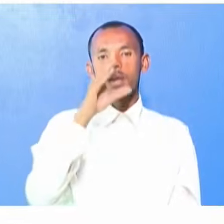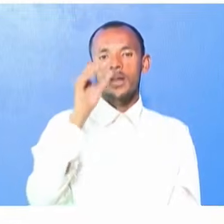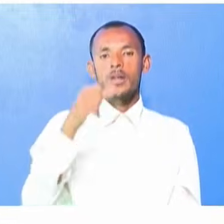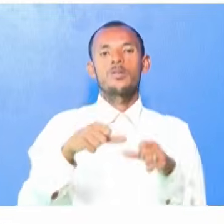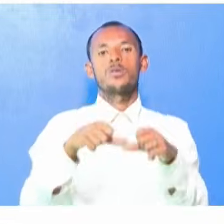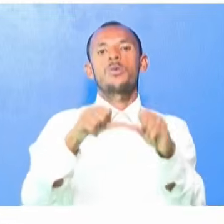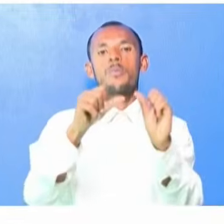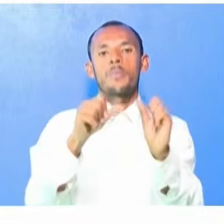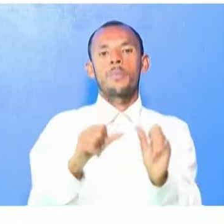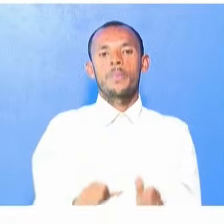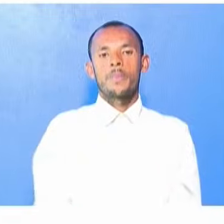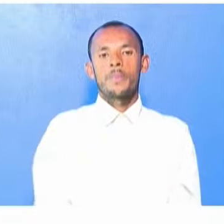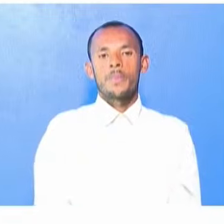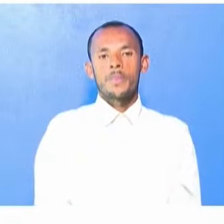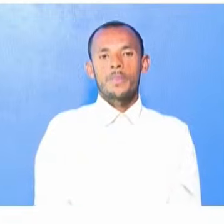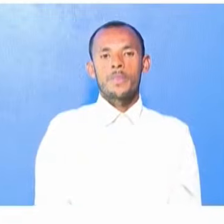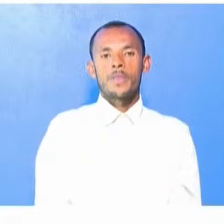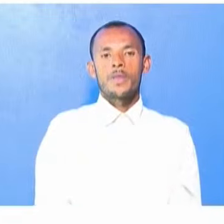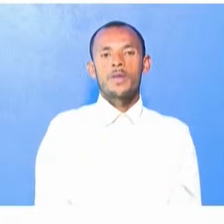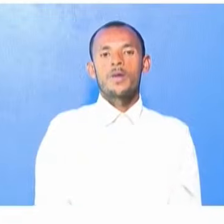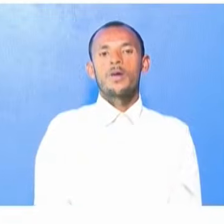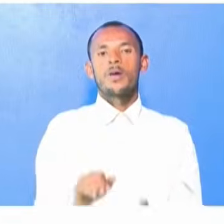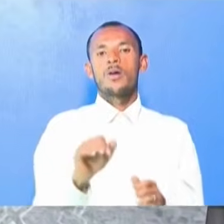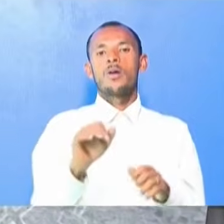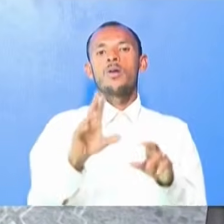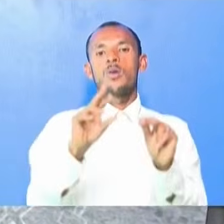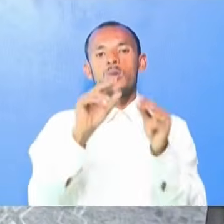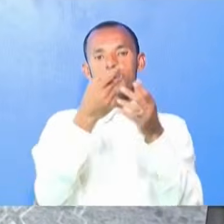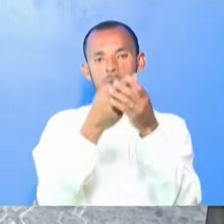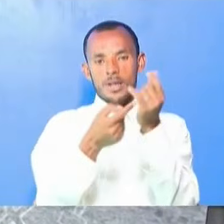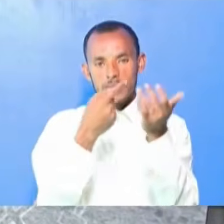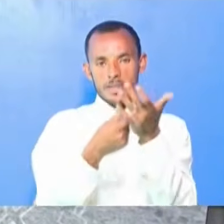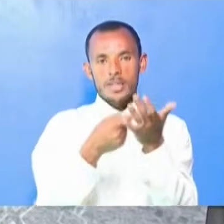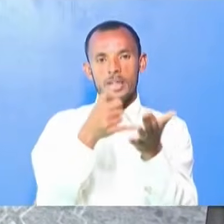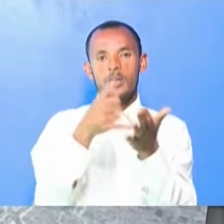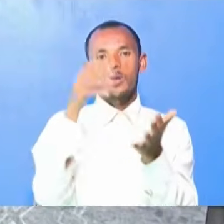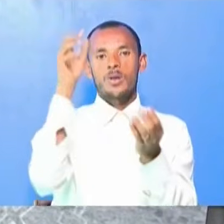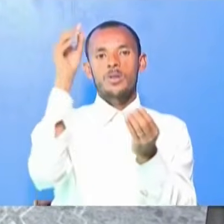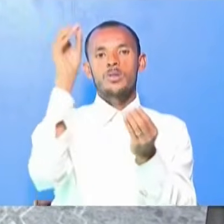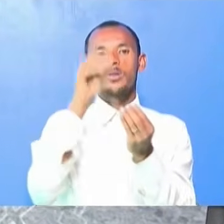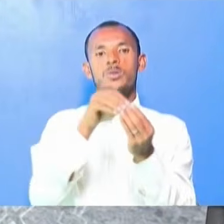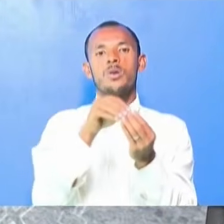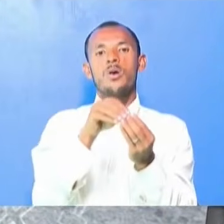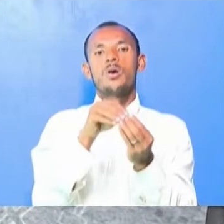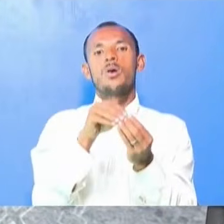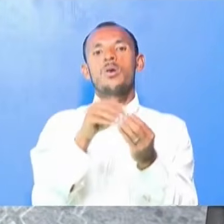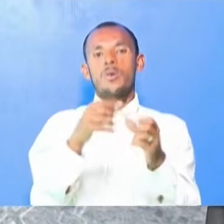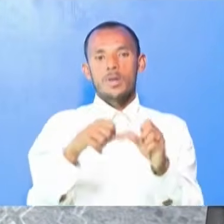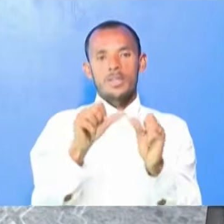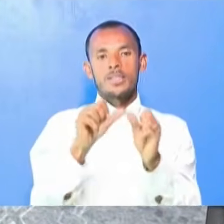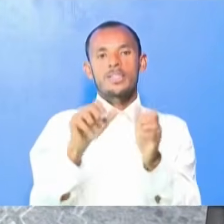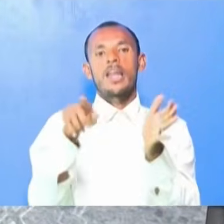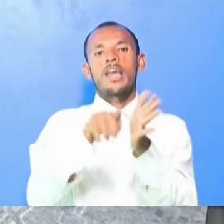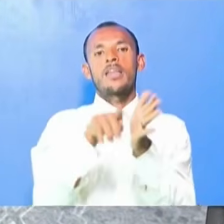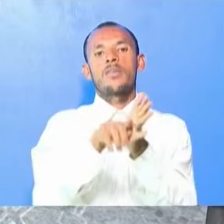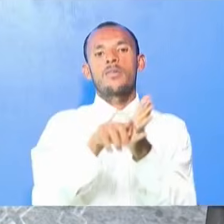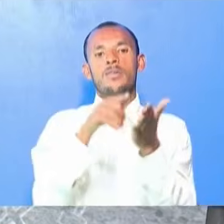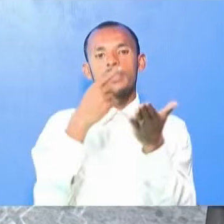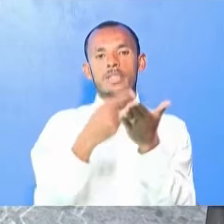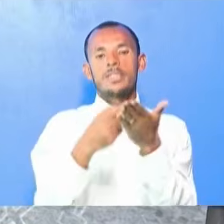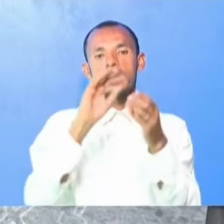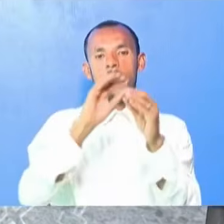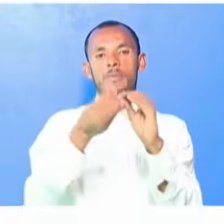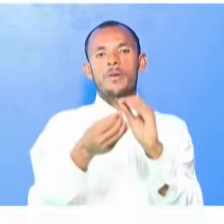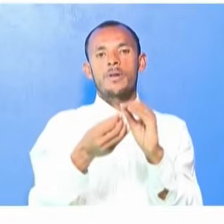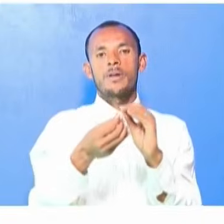on. Not only this, it also contains the negative of these natural numbers.